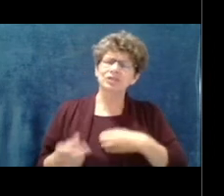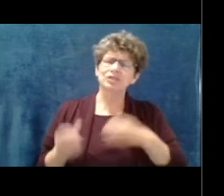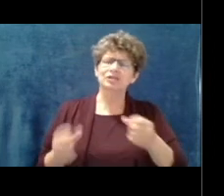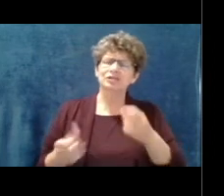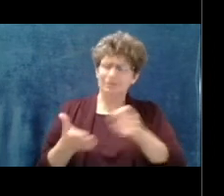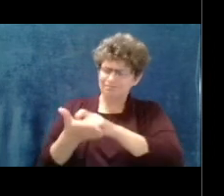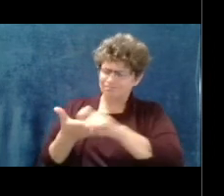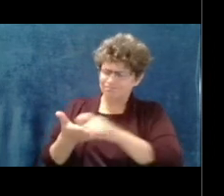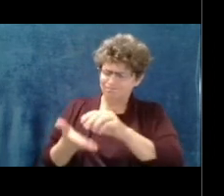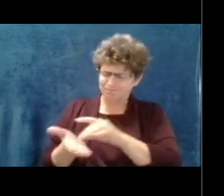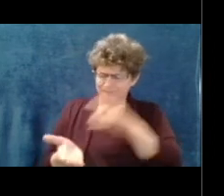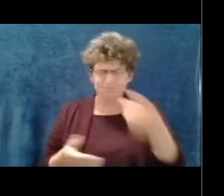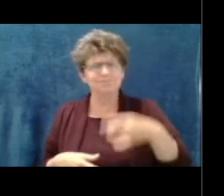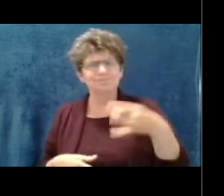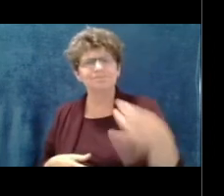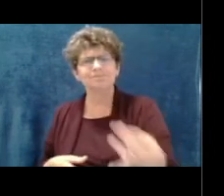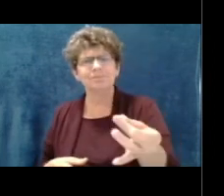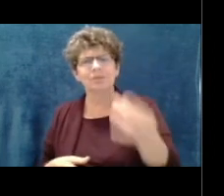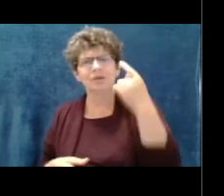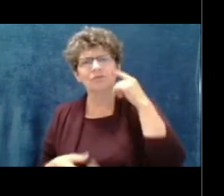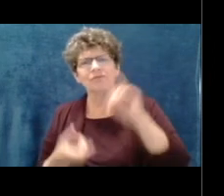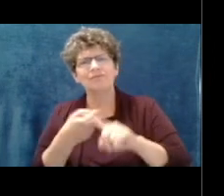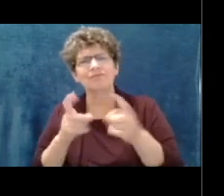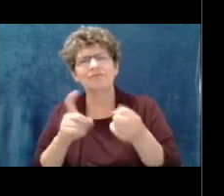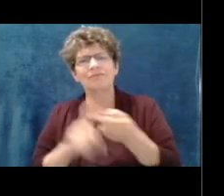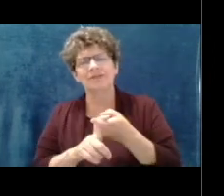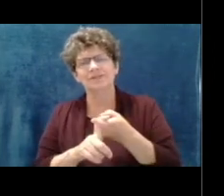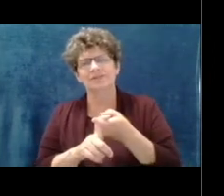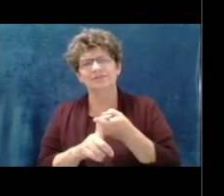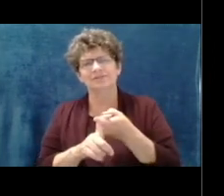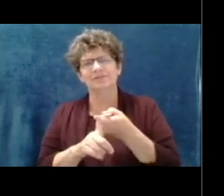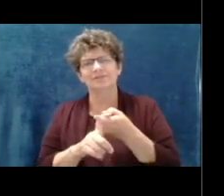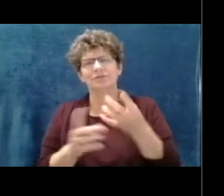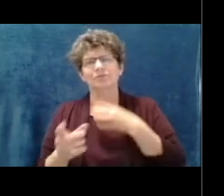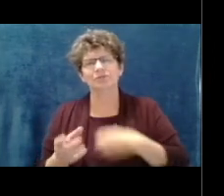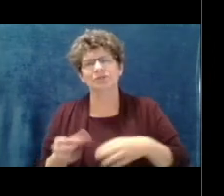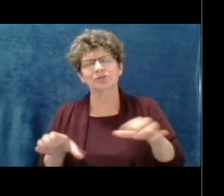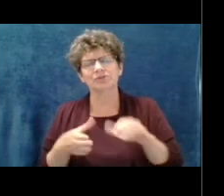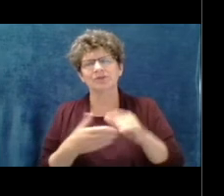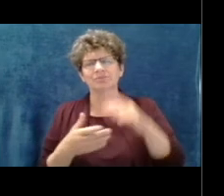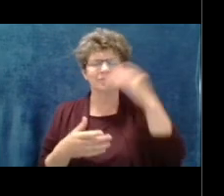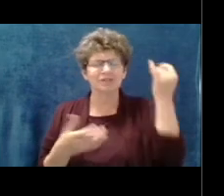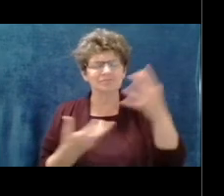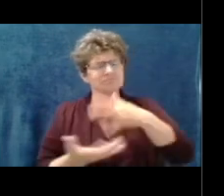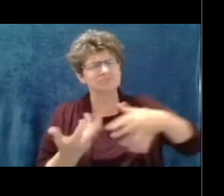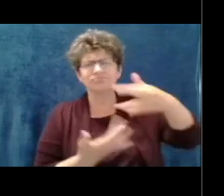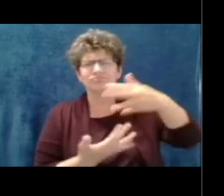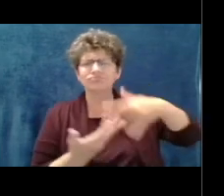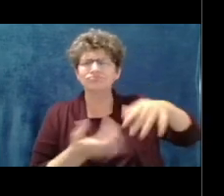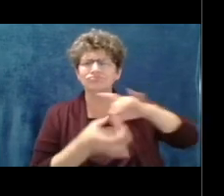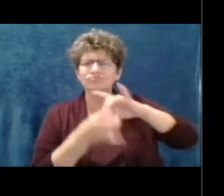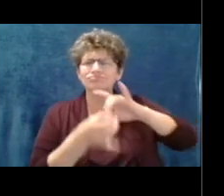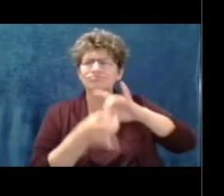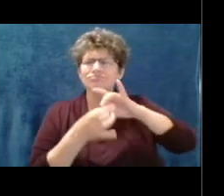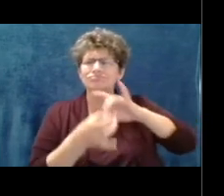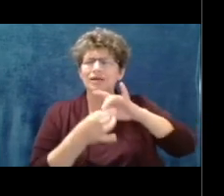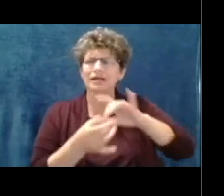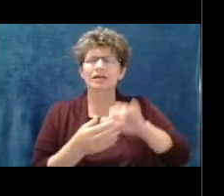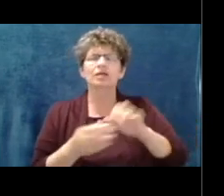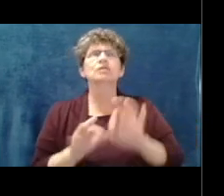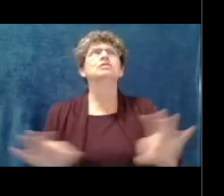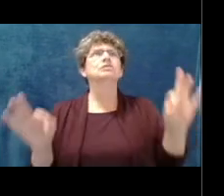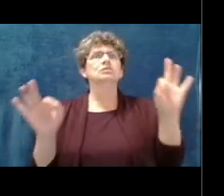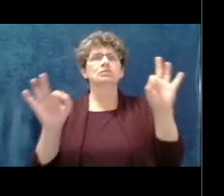makes a huge difference. Social connection, incredibly important. Brain challenge, we think that cognitive activity, that brain